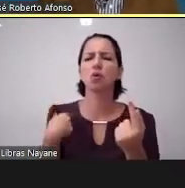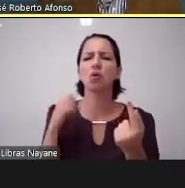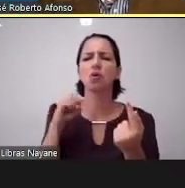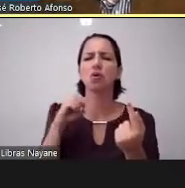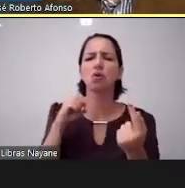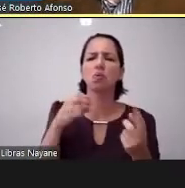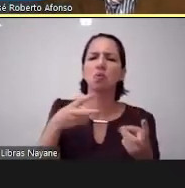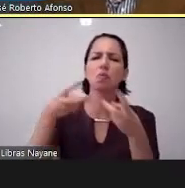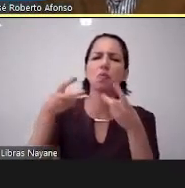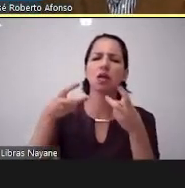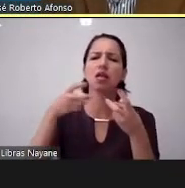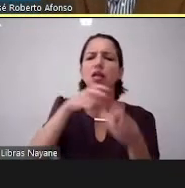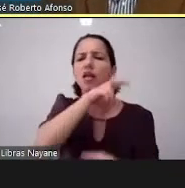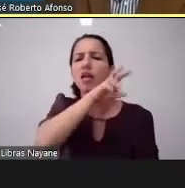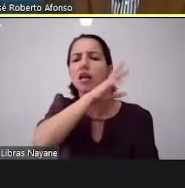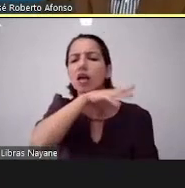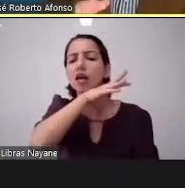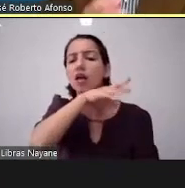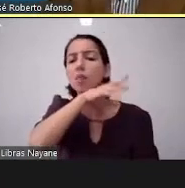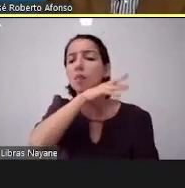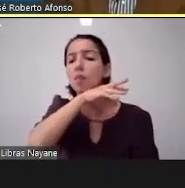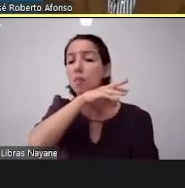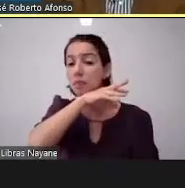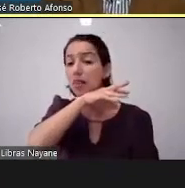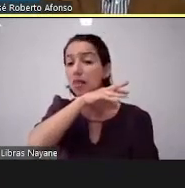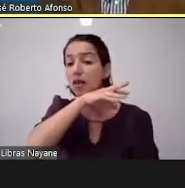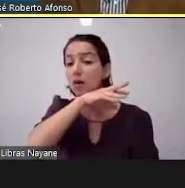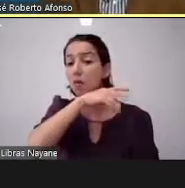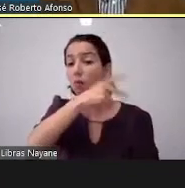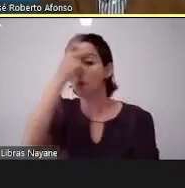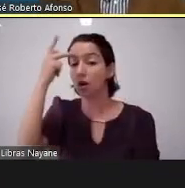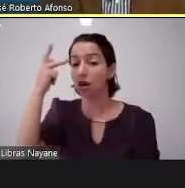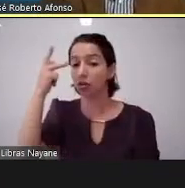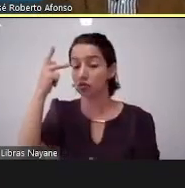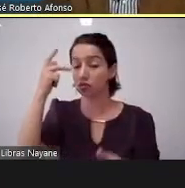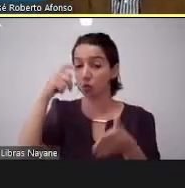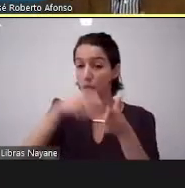observe the natural person income tax,